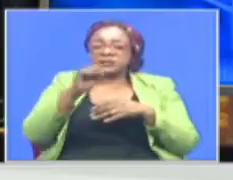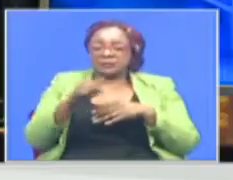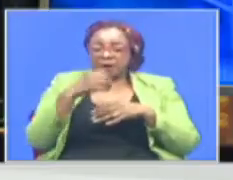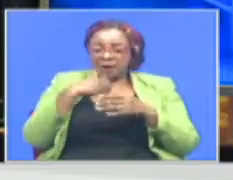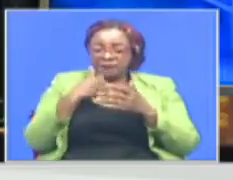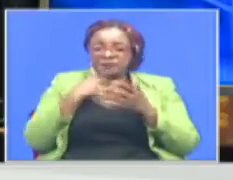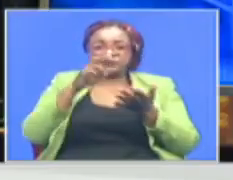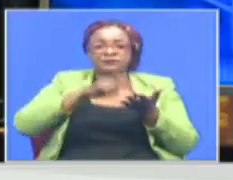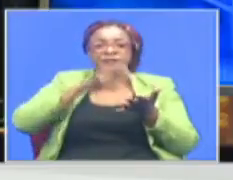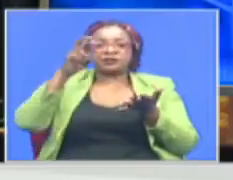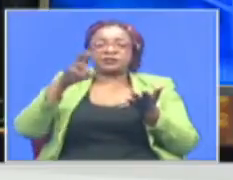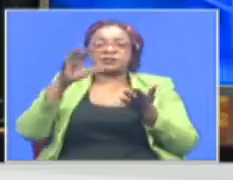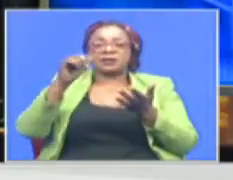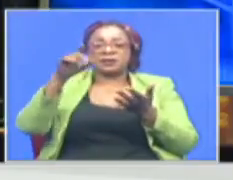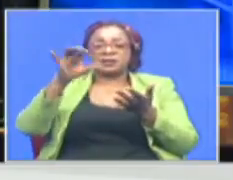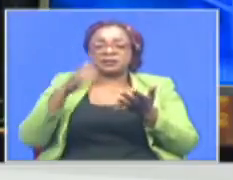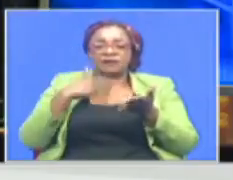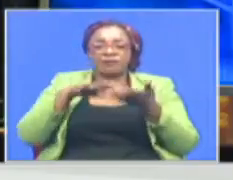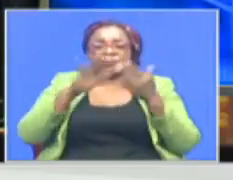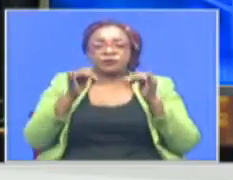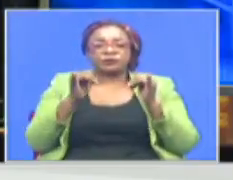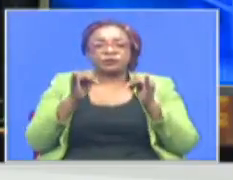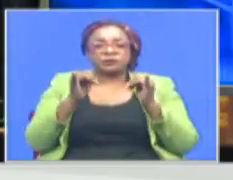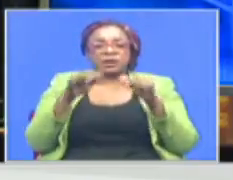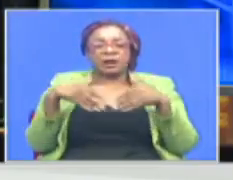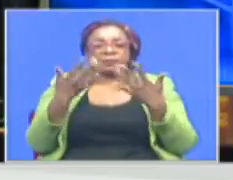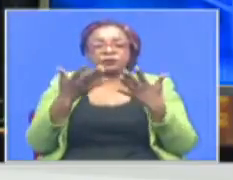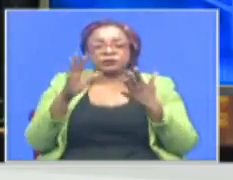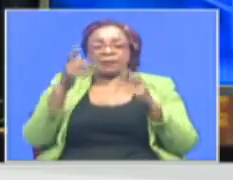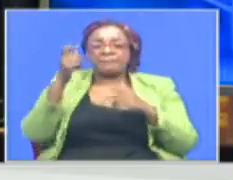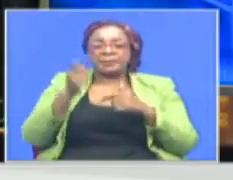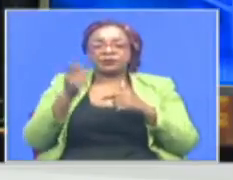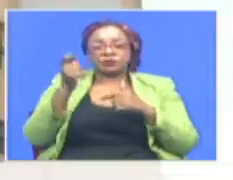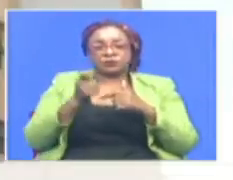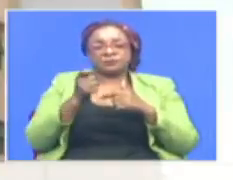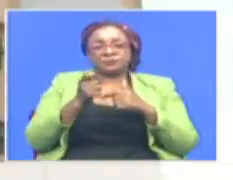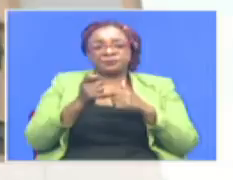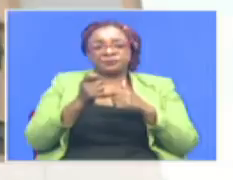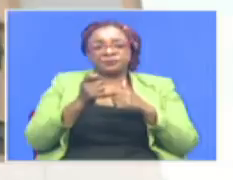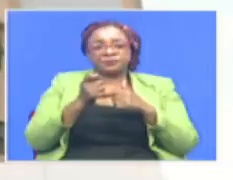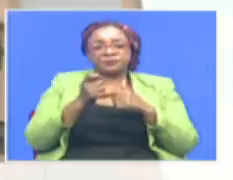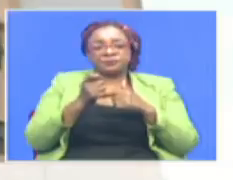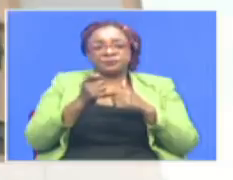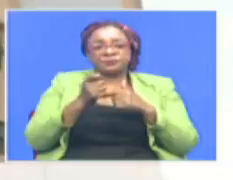facility. Here's Alex Mwangi with more on the status of pension-backed mortgages.